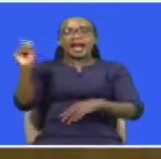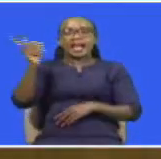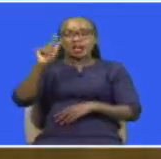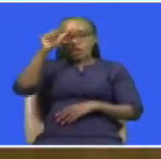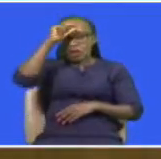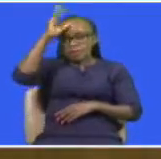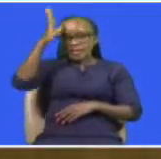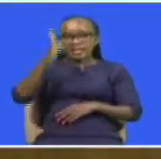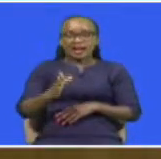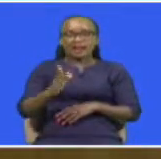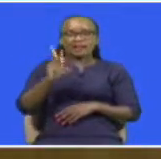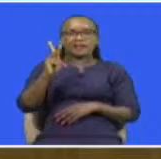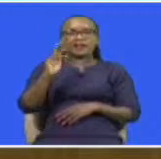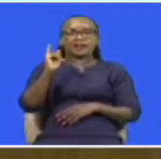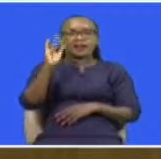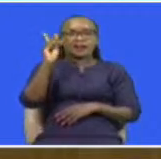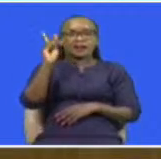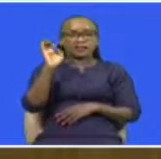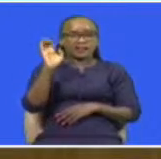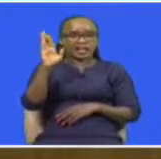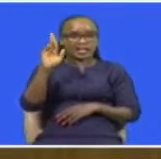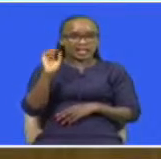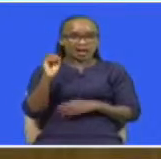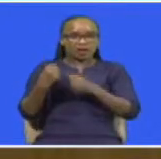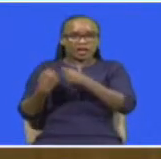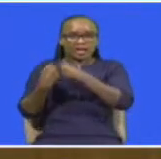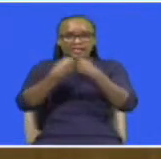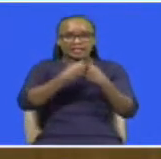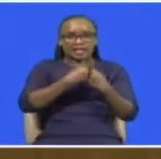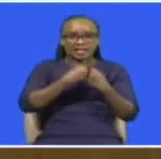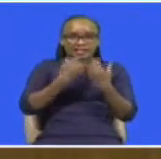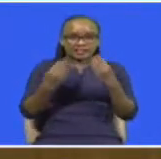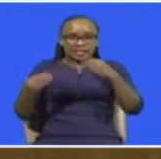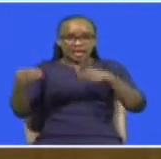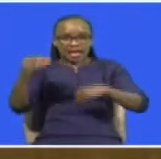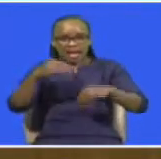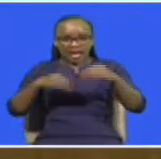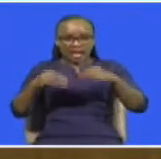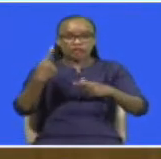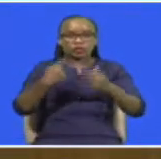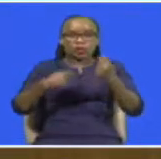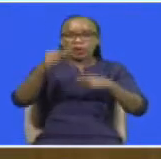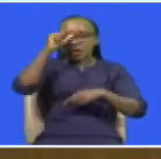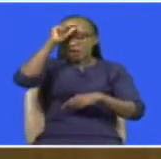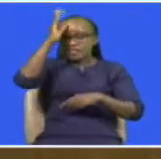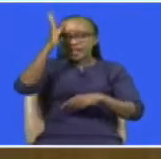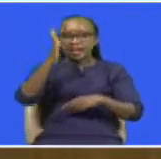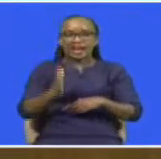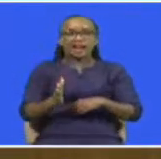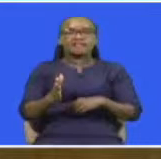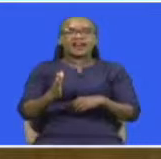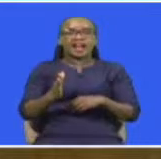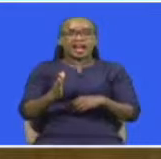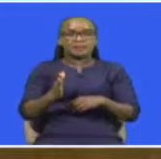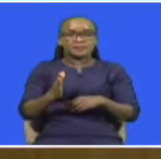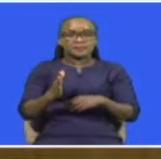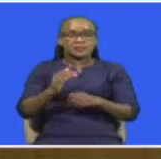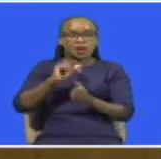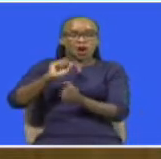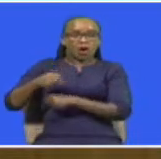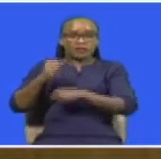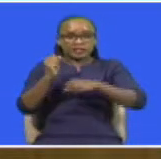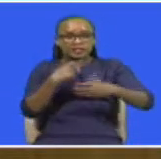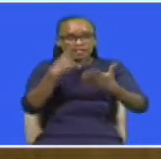Evans Kidero has filed a petition challenging the election of Gladys Wanga in Homa Bay County and, of course, claiming that